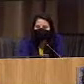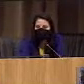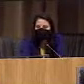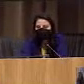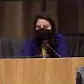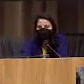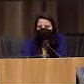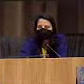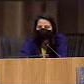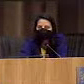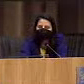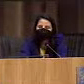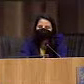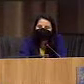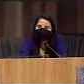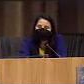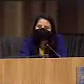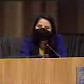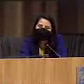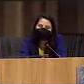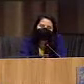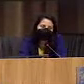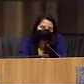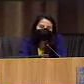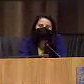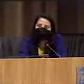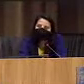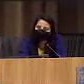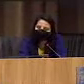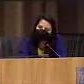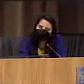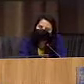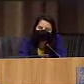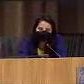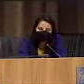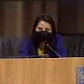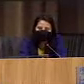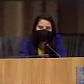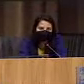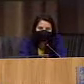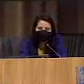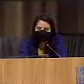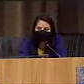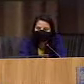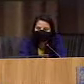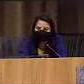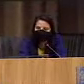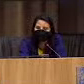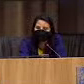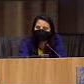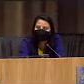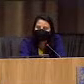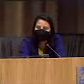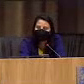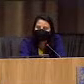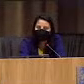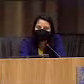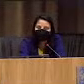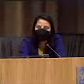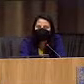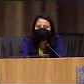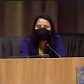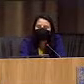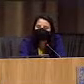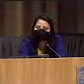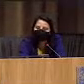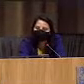So to identify the data, it was taken from this system, the CELC,